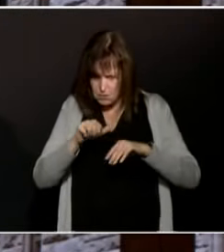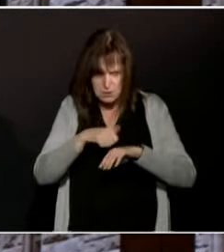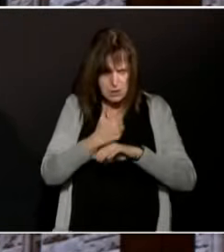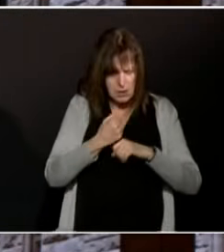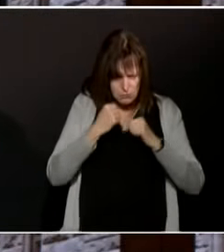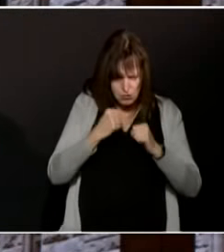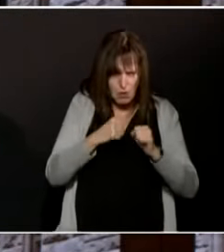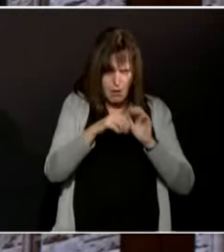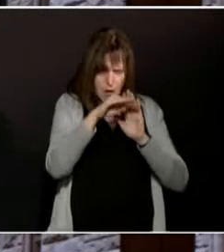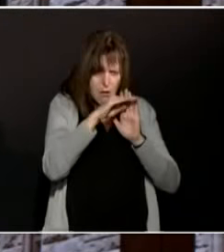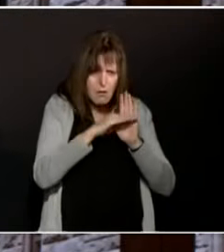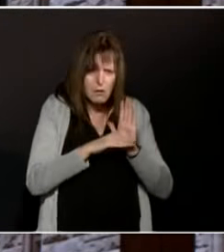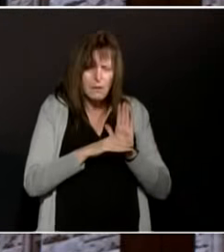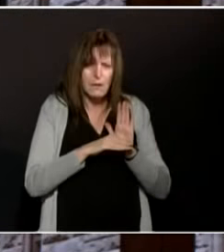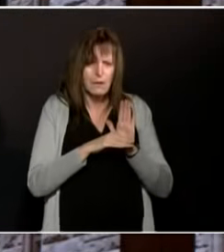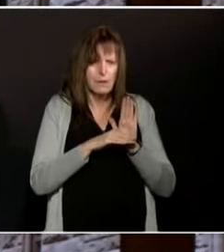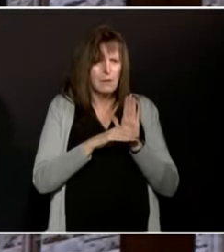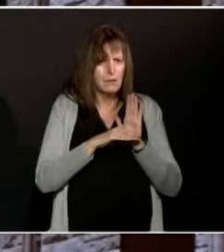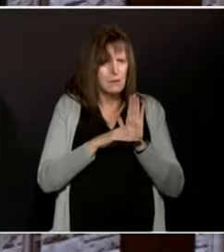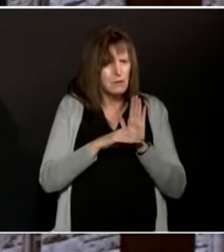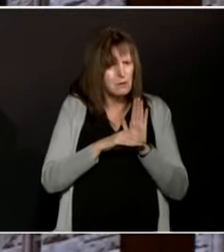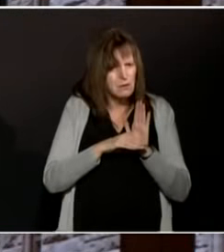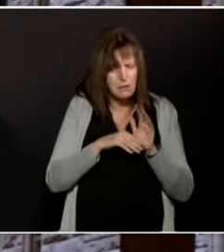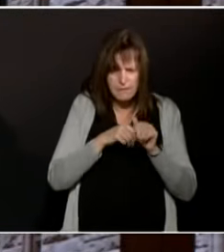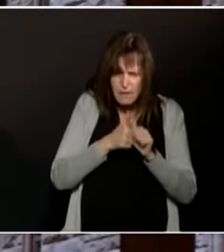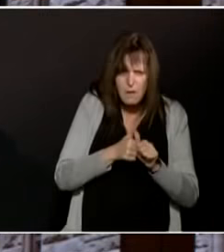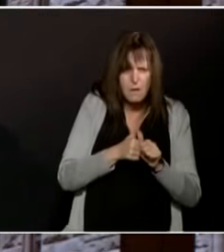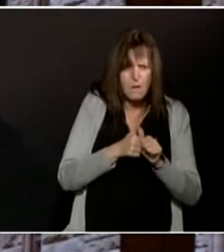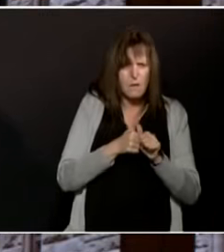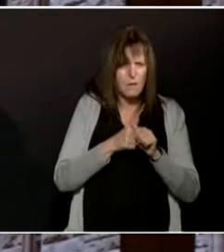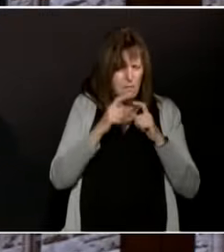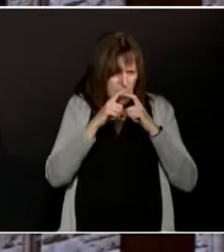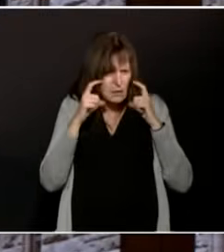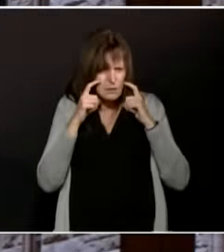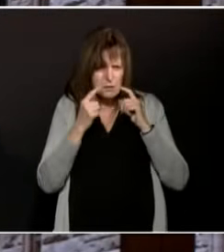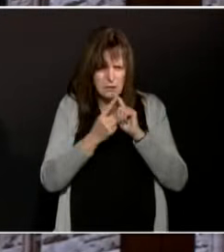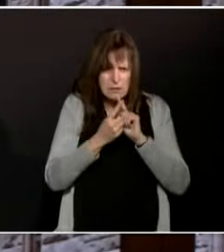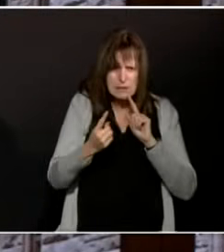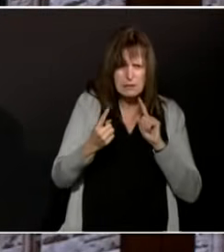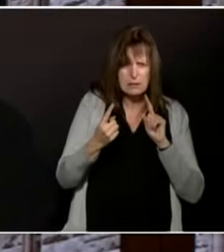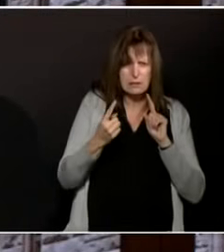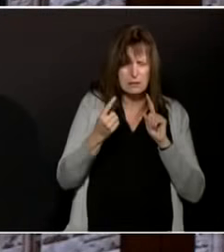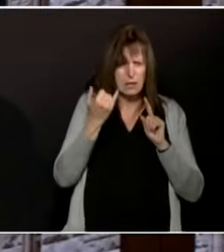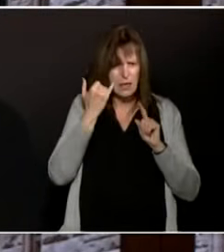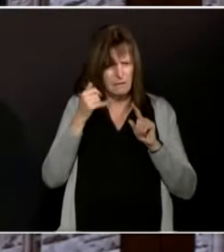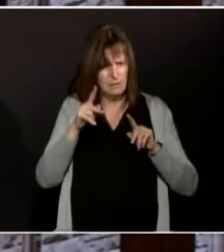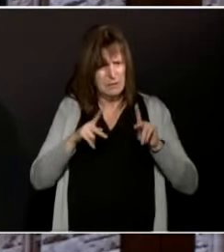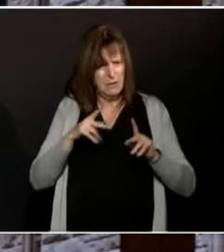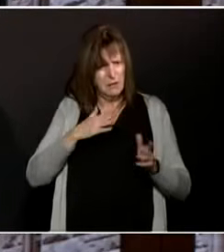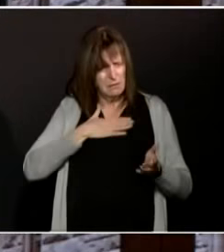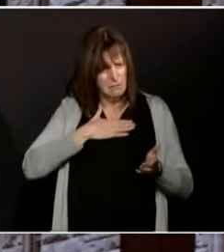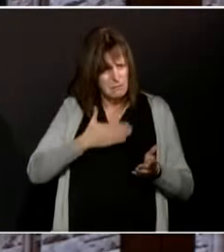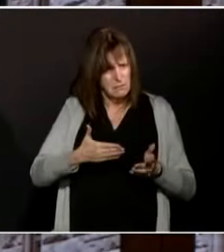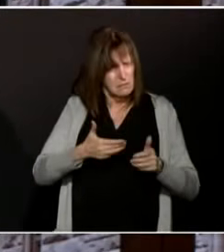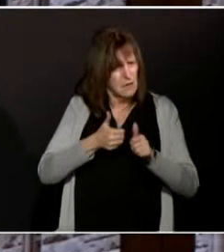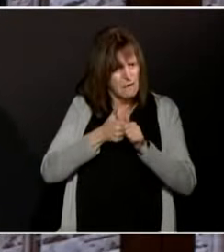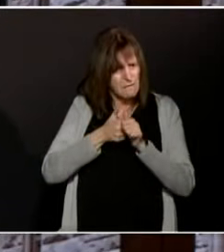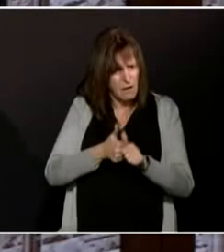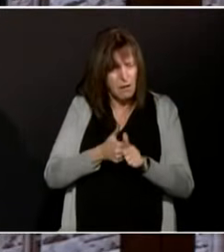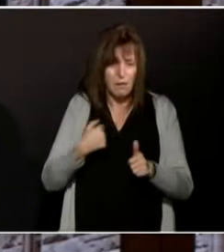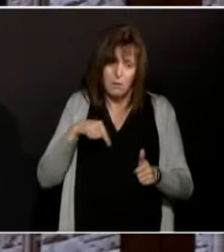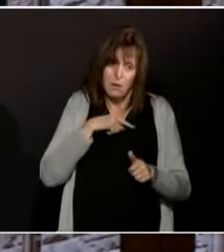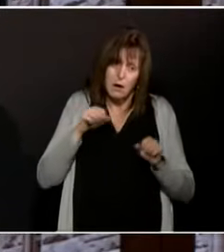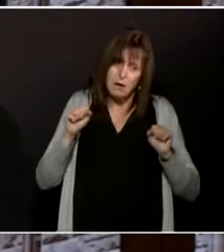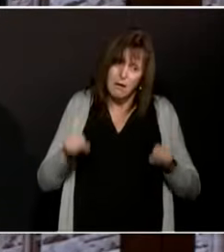just went over those again, and we can turn those numbers back down again. So my main concern is that people do not